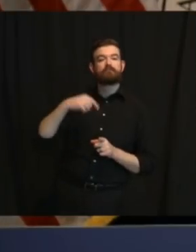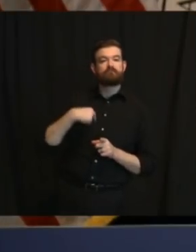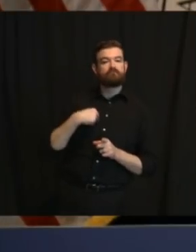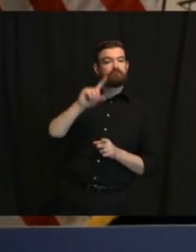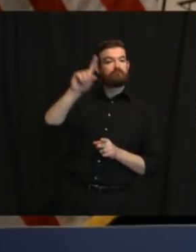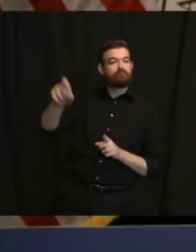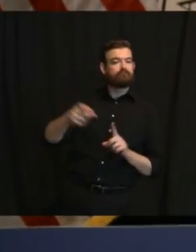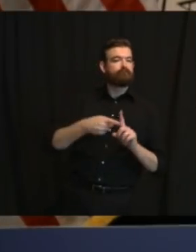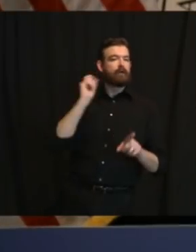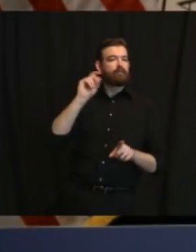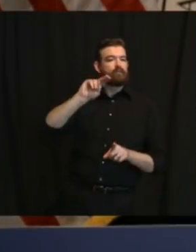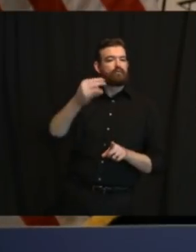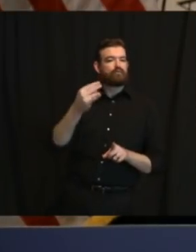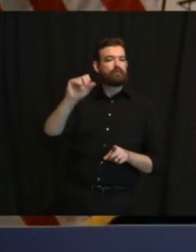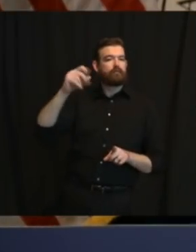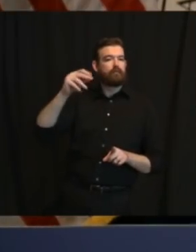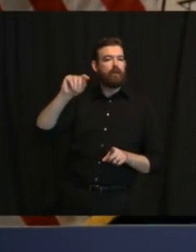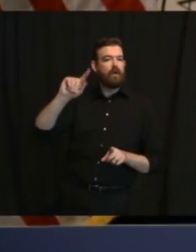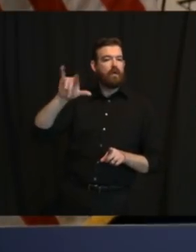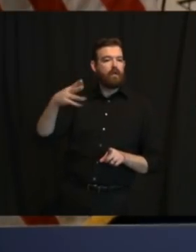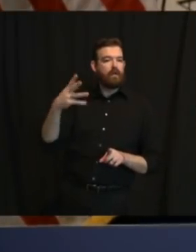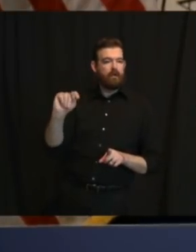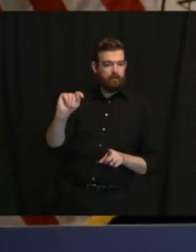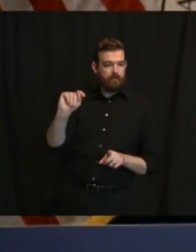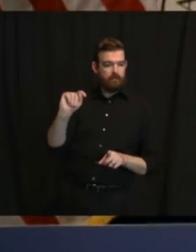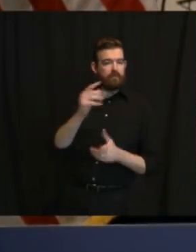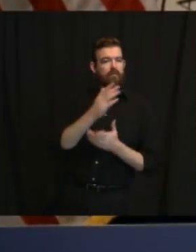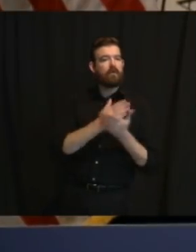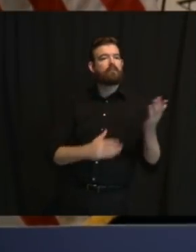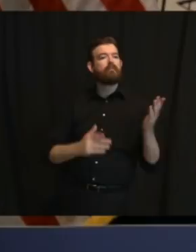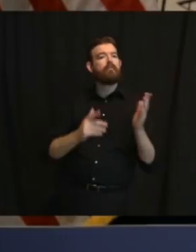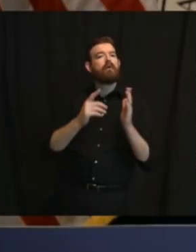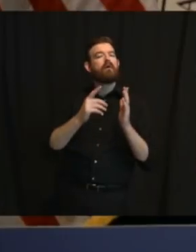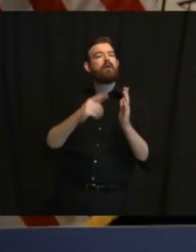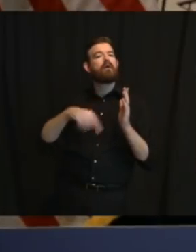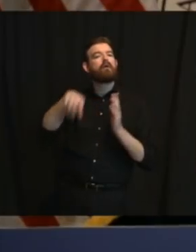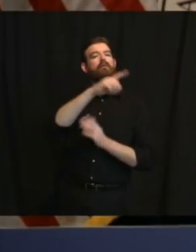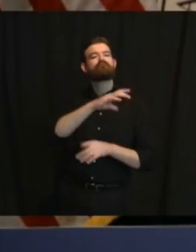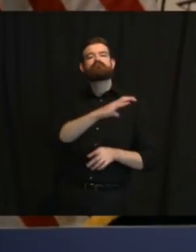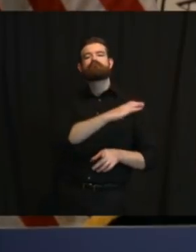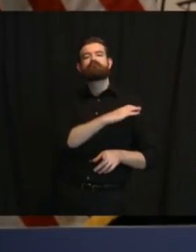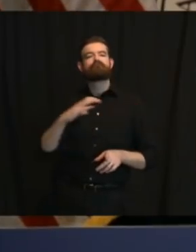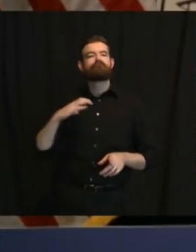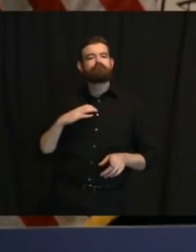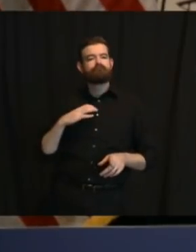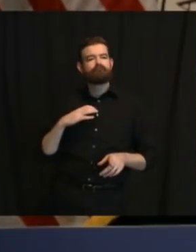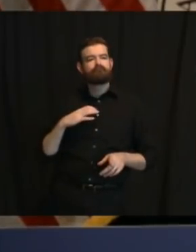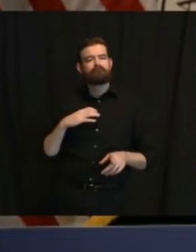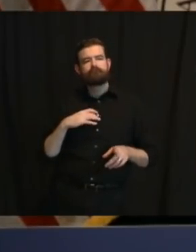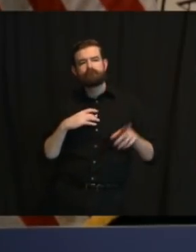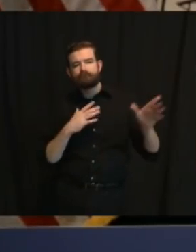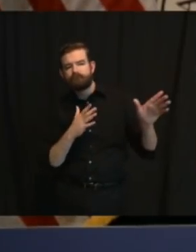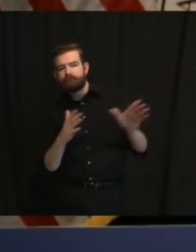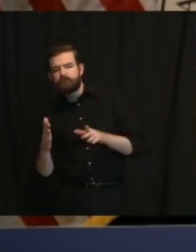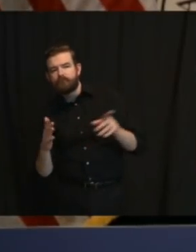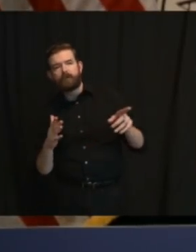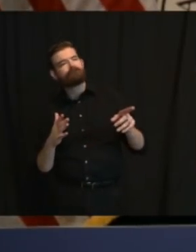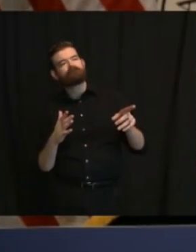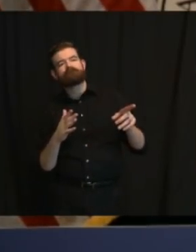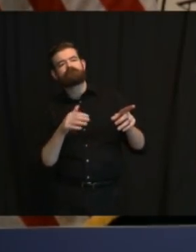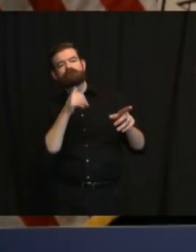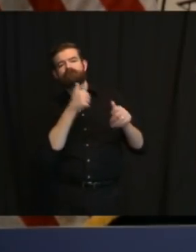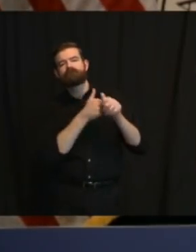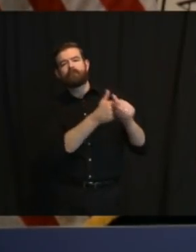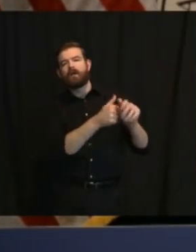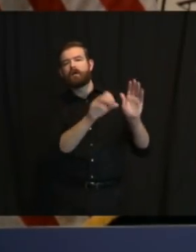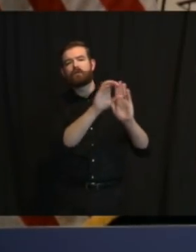that all or part of your emergency borrowing plan is not constitutional. What is your response to them? Are you getting an